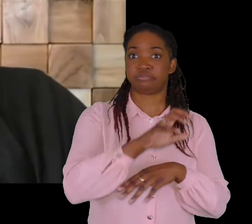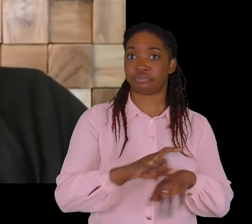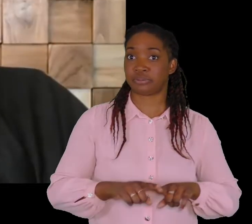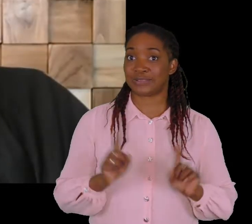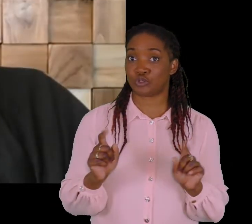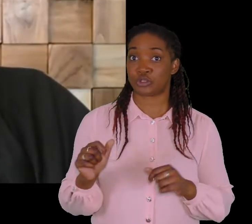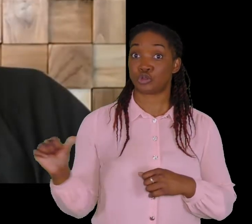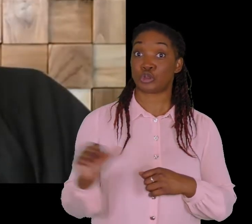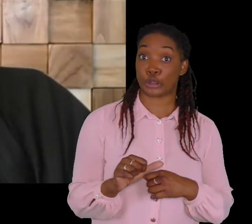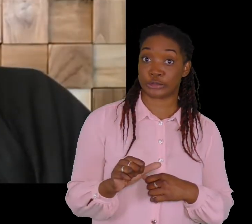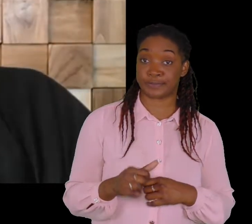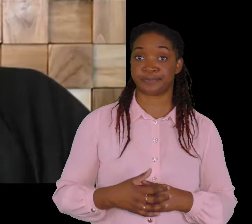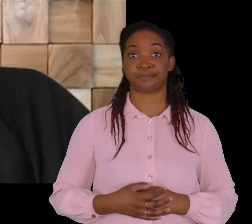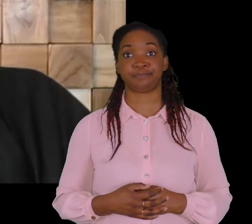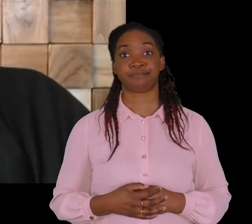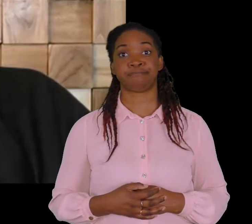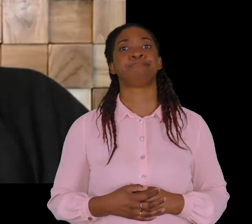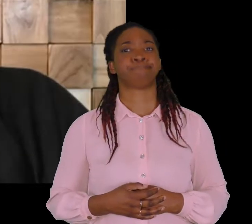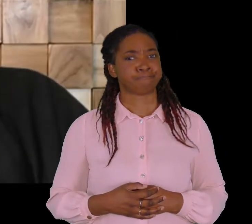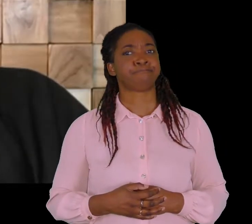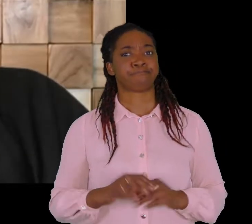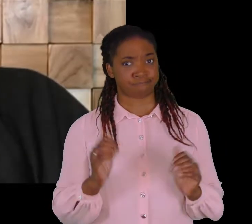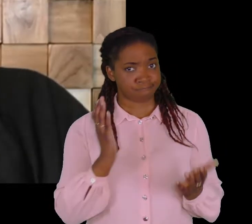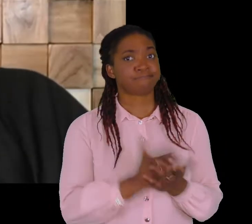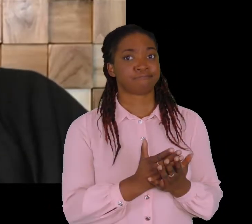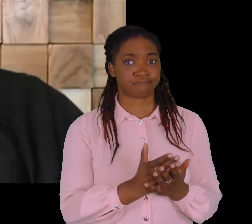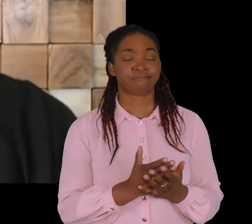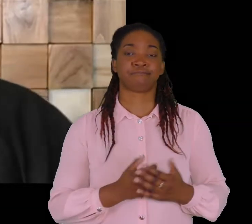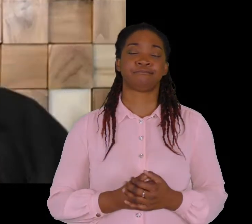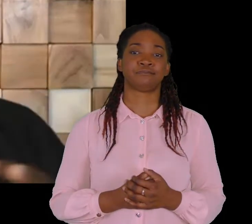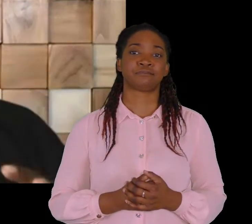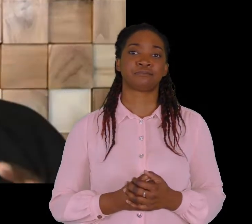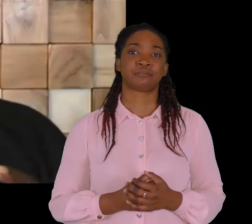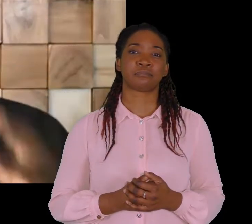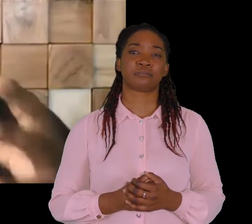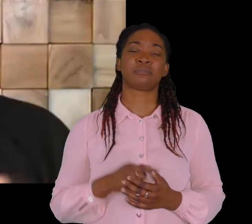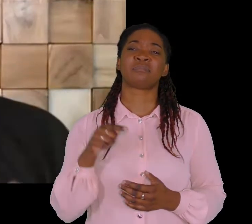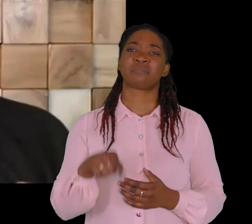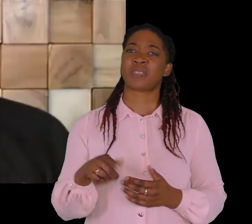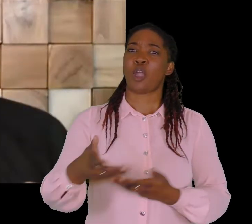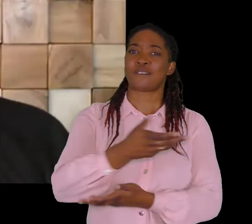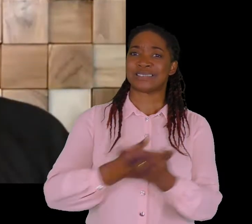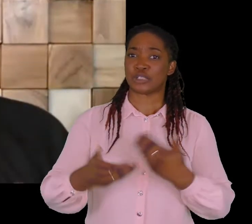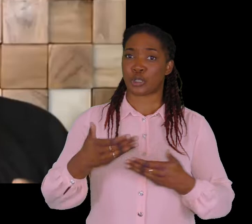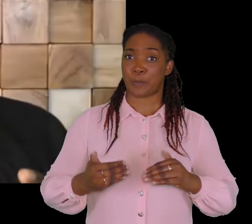I want to also move the conversation on to think about place.